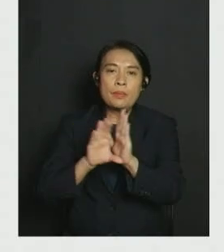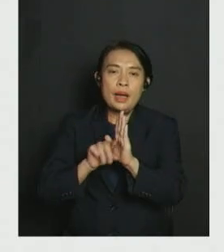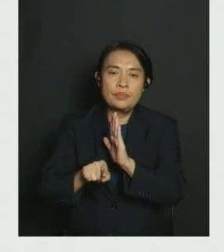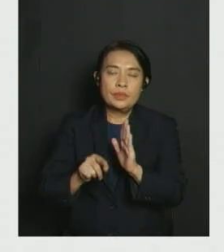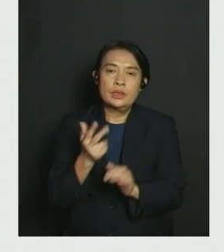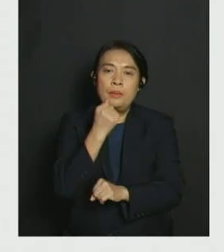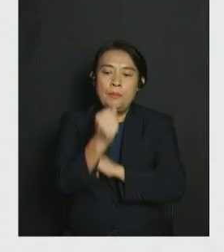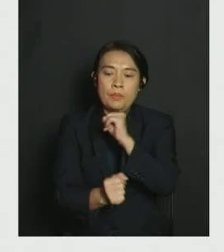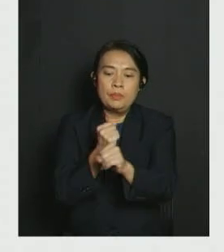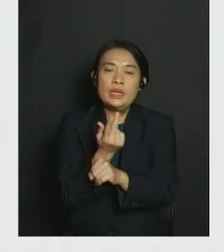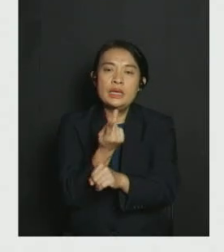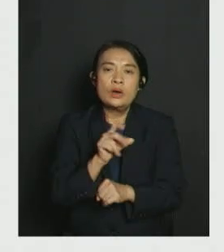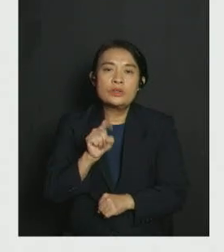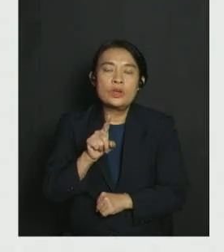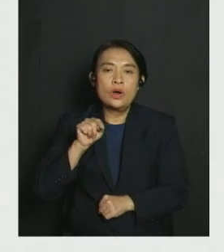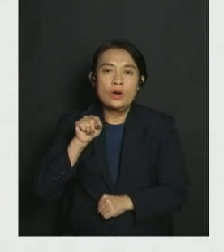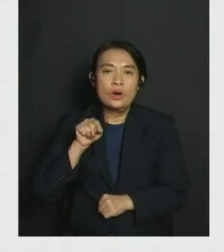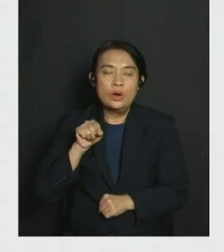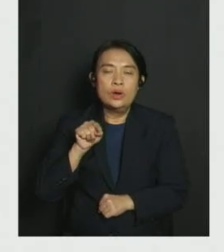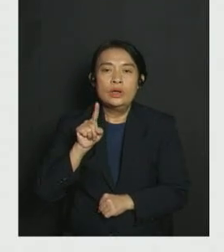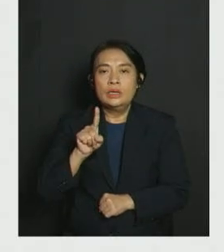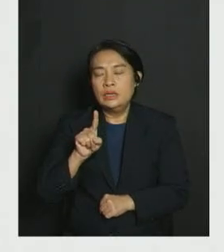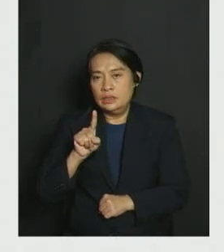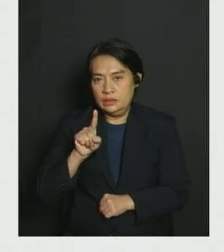How everyone's wearing a hat and everyone's dressed up, but